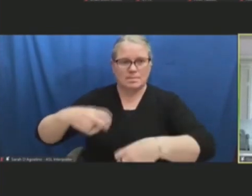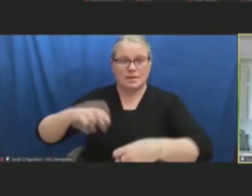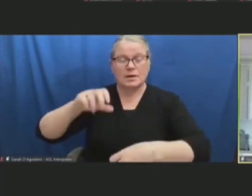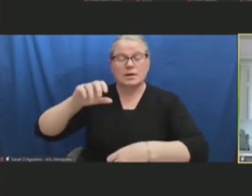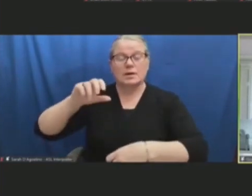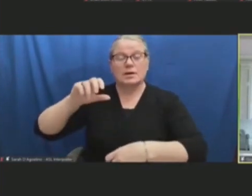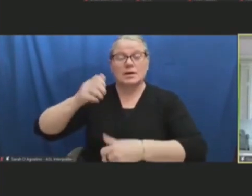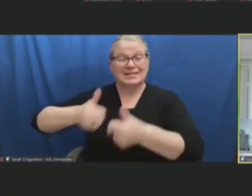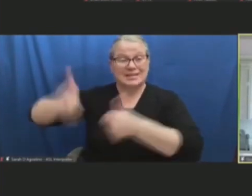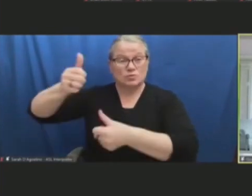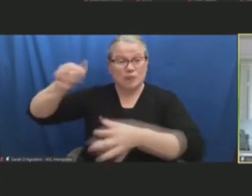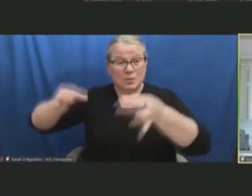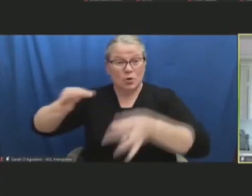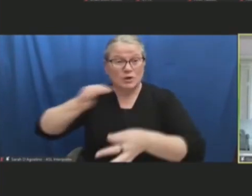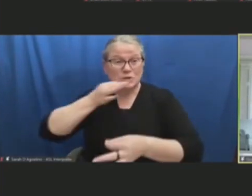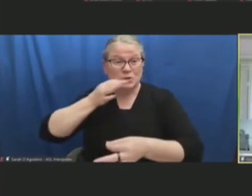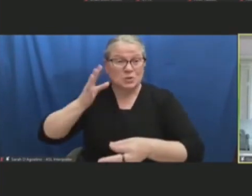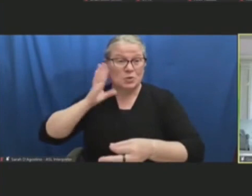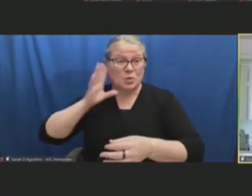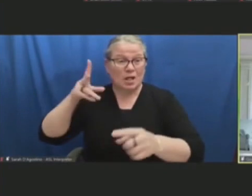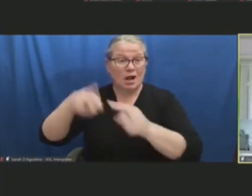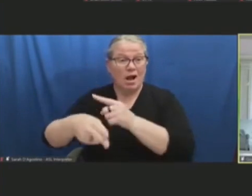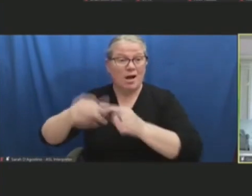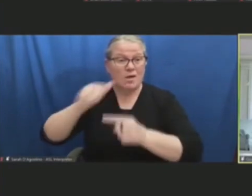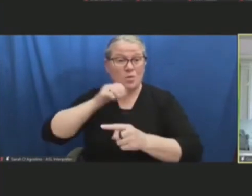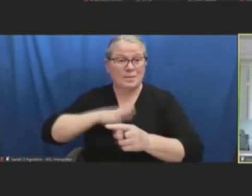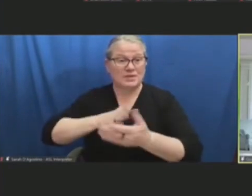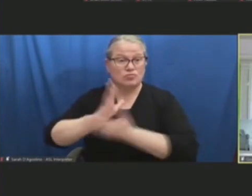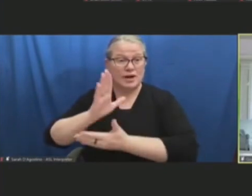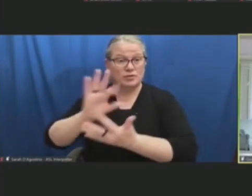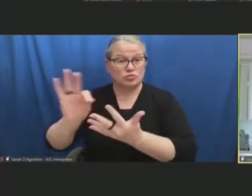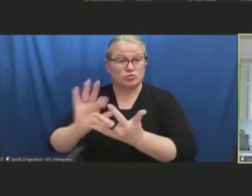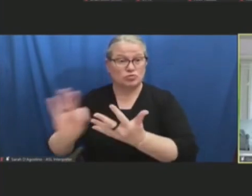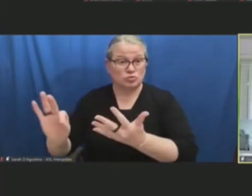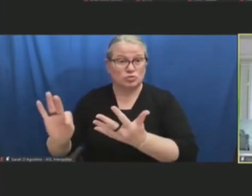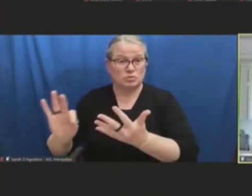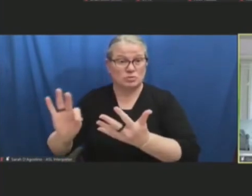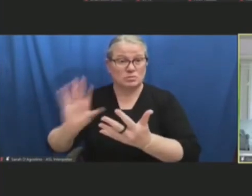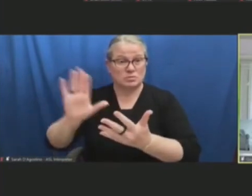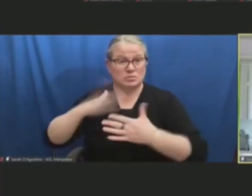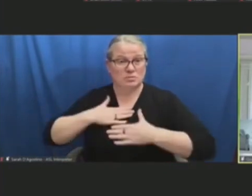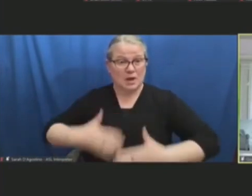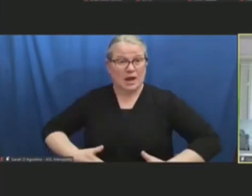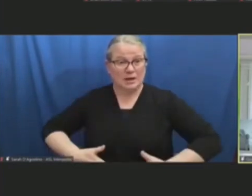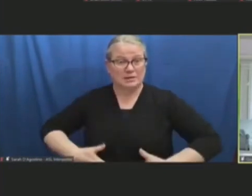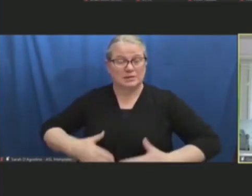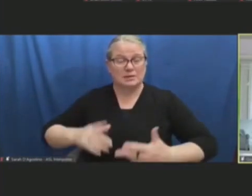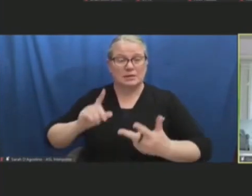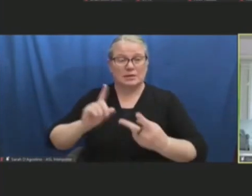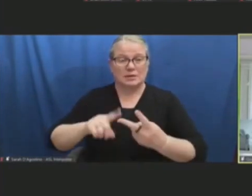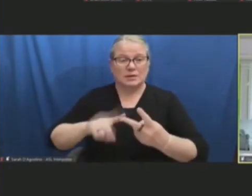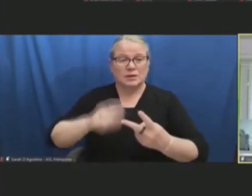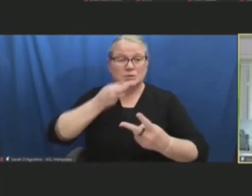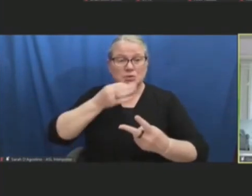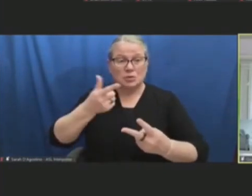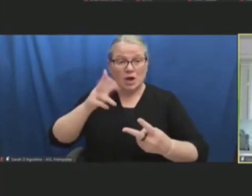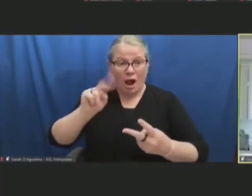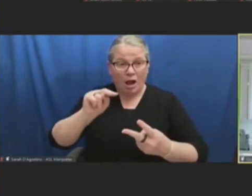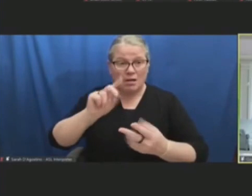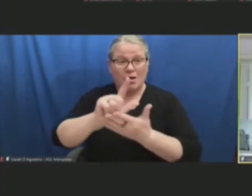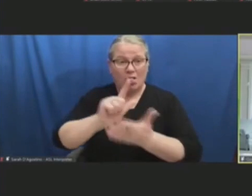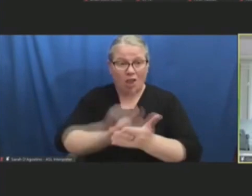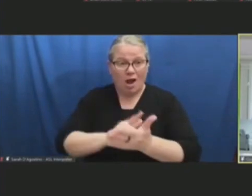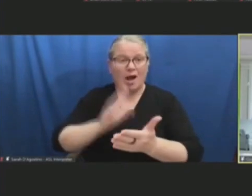laws. People are going to have to decide where they stand on these Trump era reforms that still have life today through